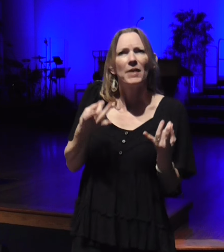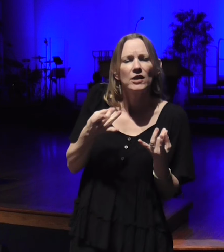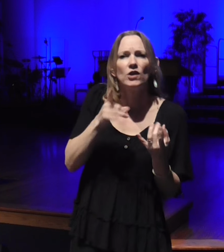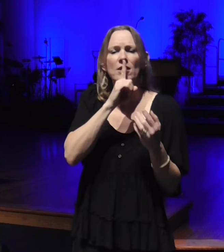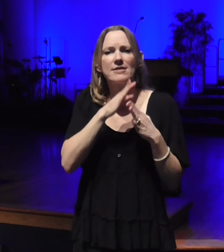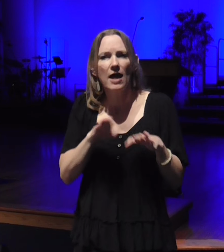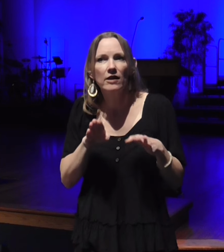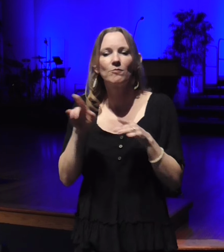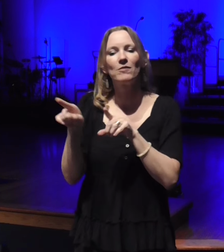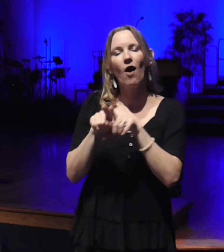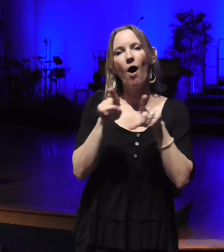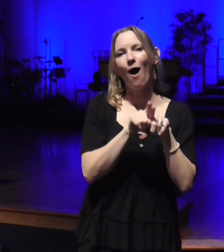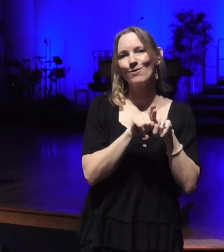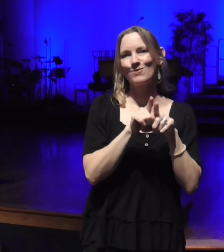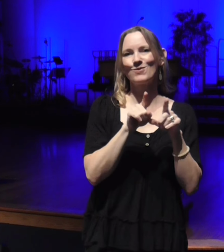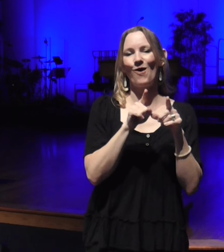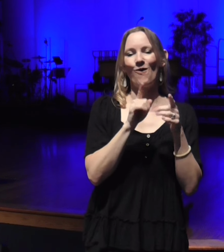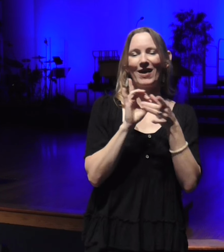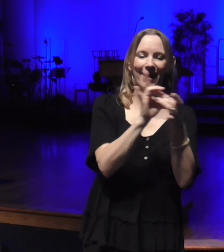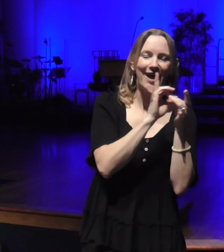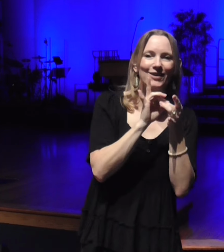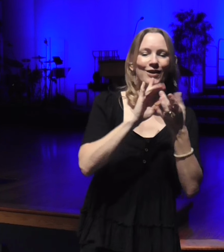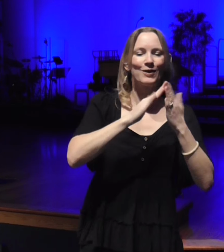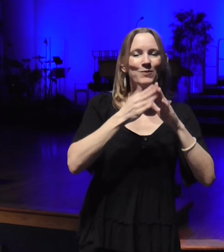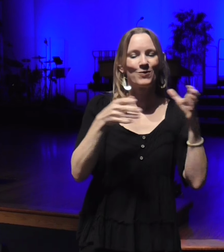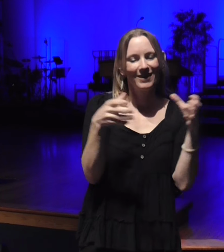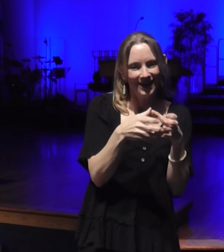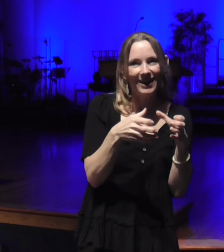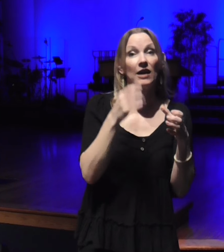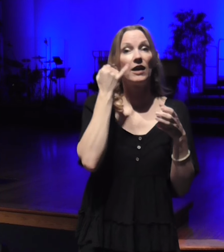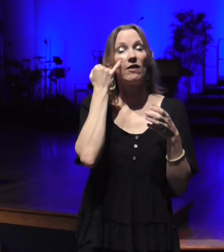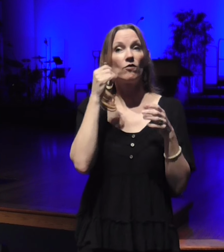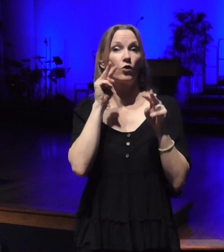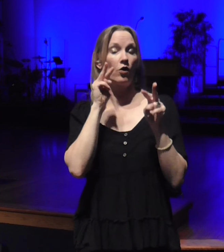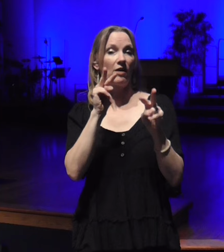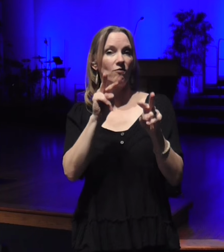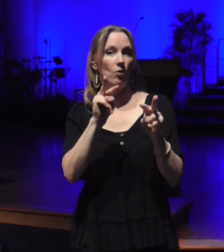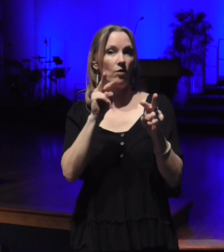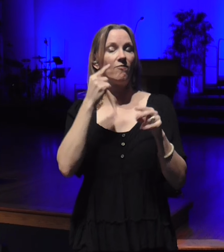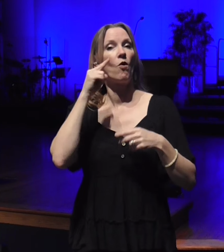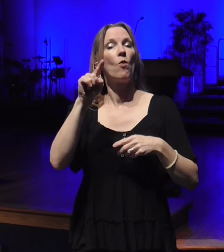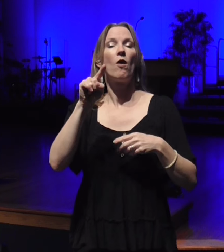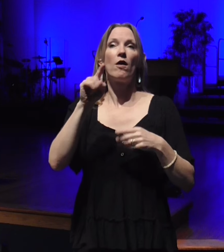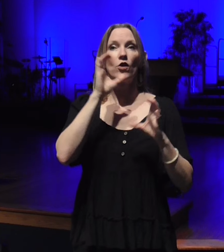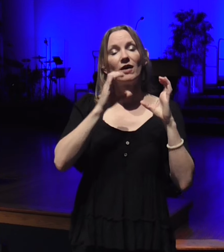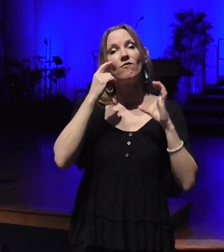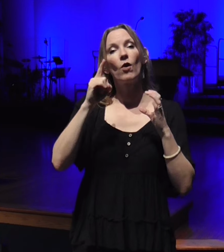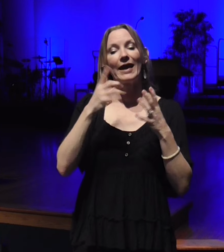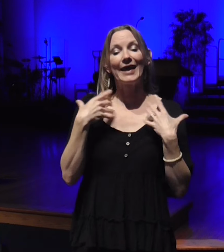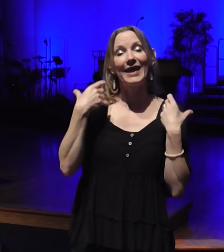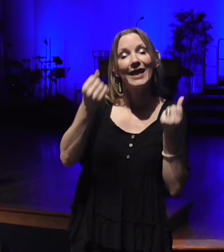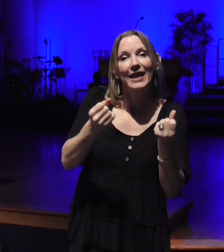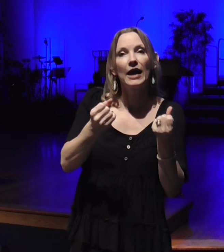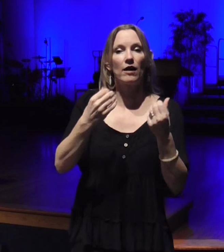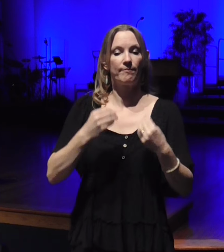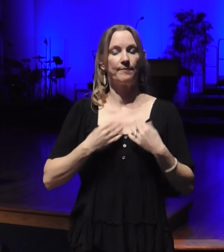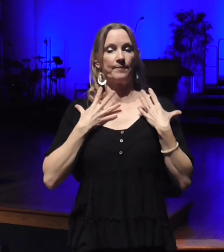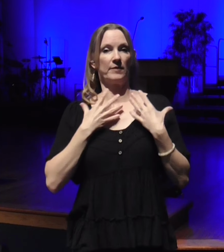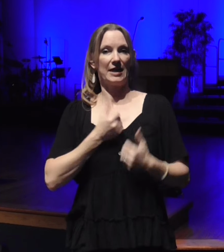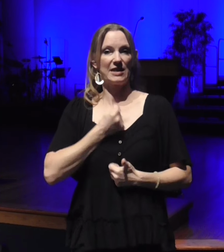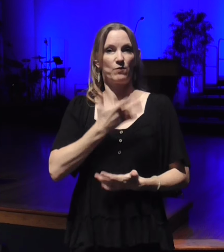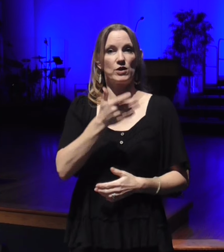also connection and community. And if you're looking to experience a healing that has to do with bringing about your true self, this